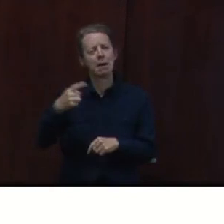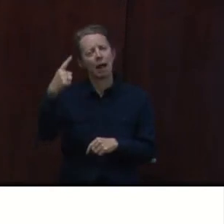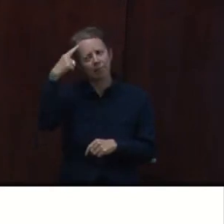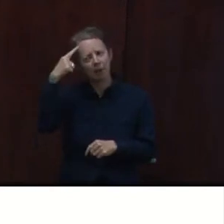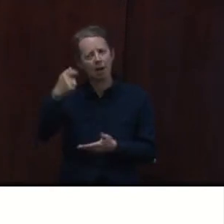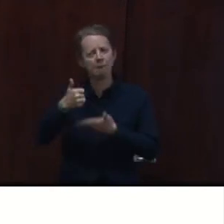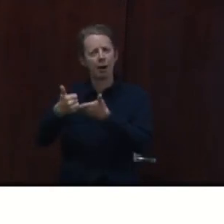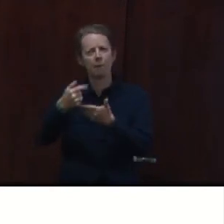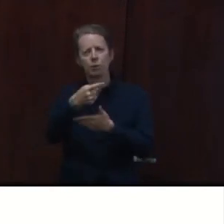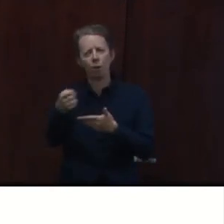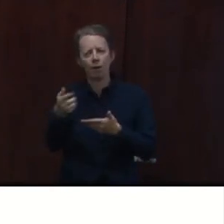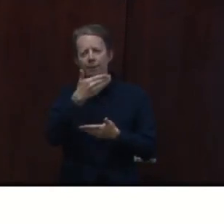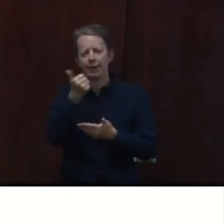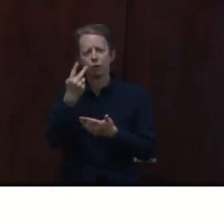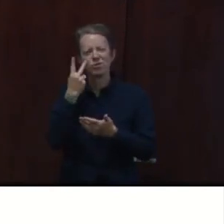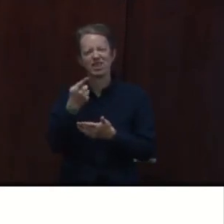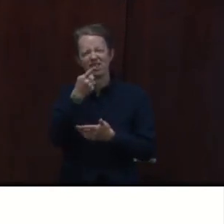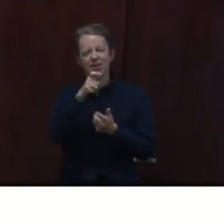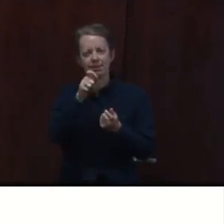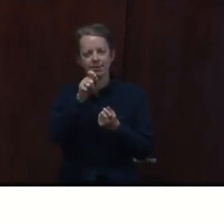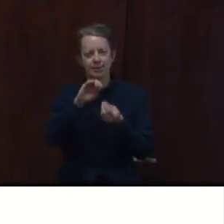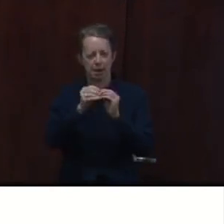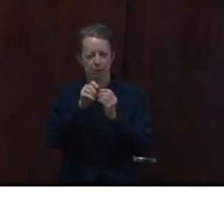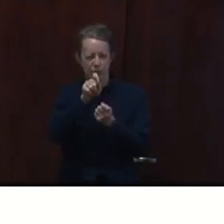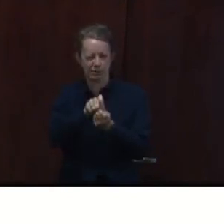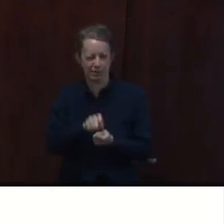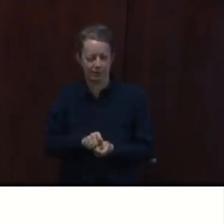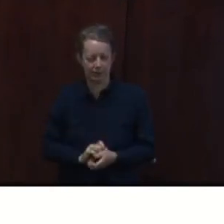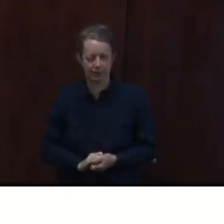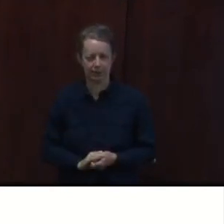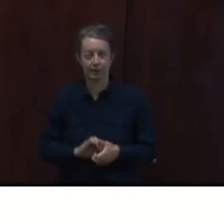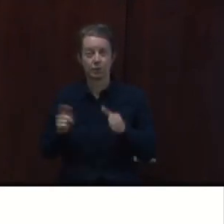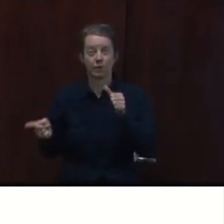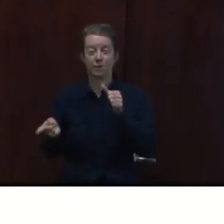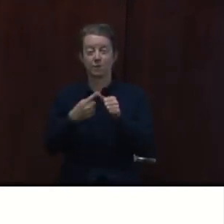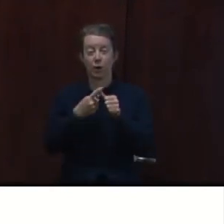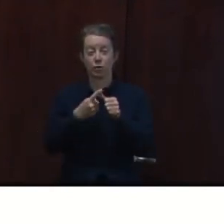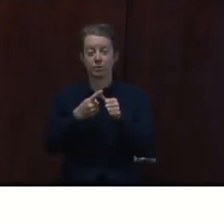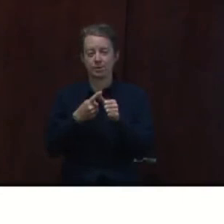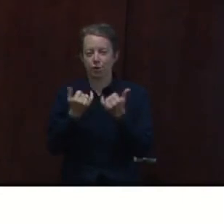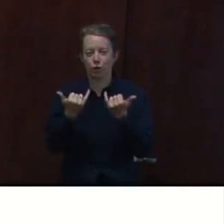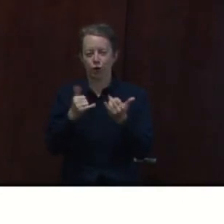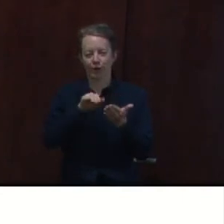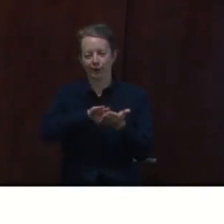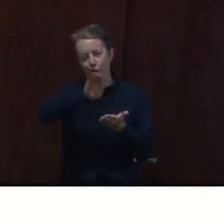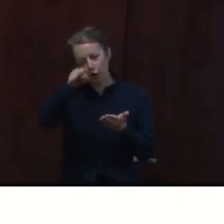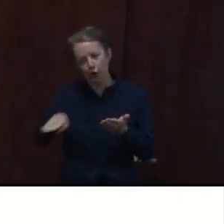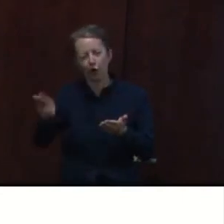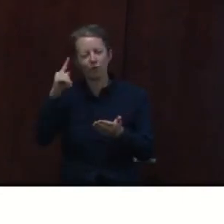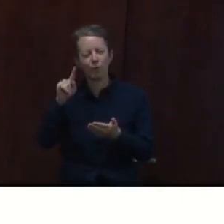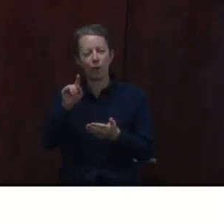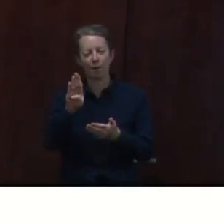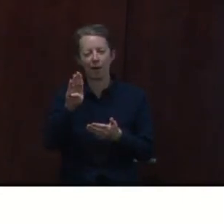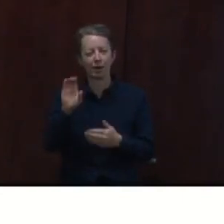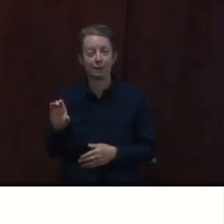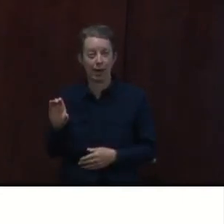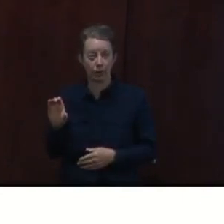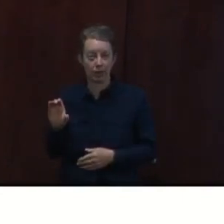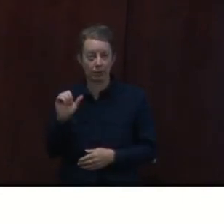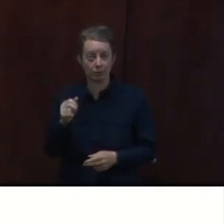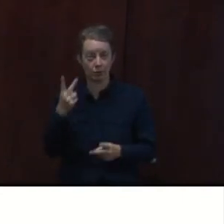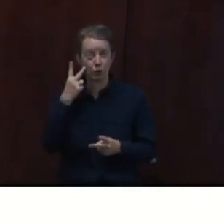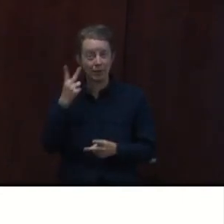of look at those in particular. So the first is the current epi curve for Buncombe County. You can clearly see the